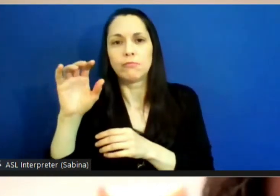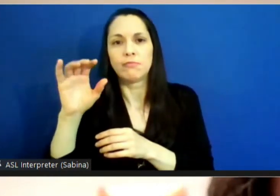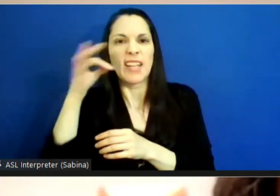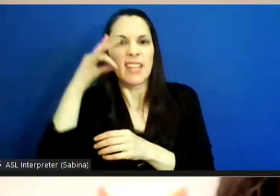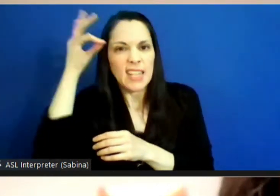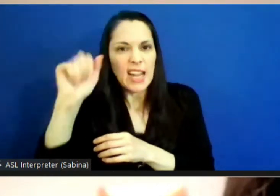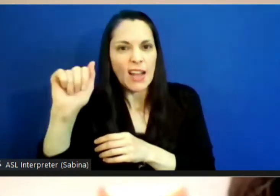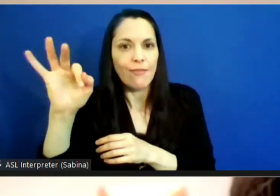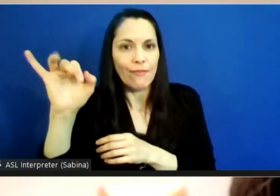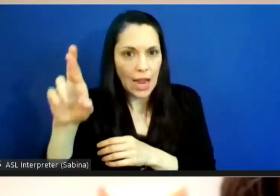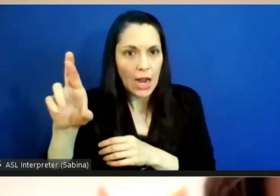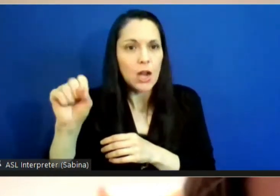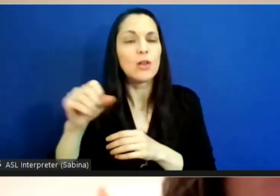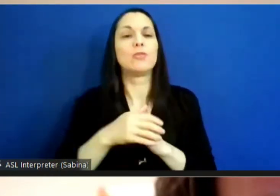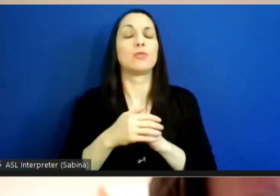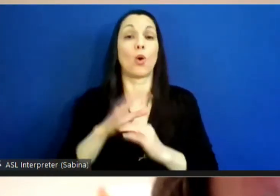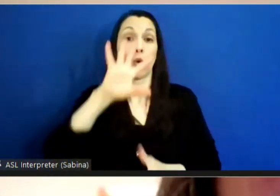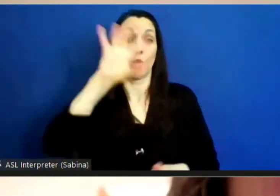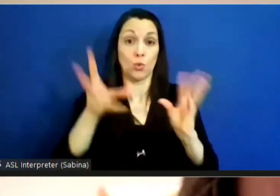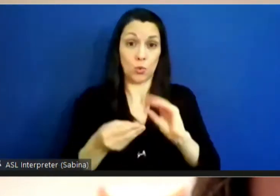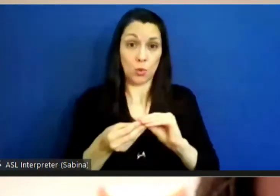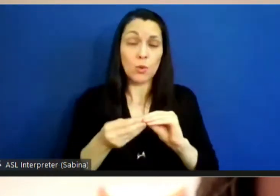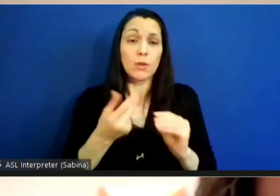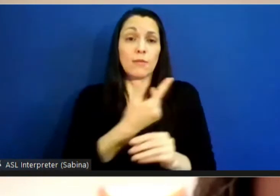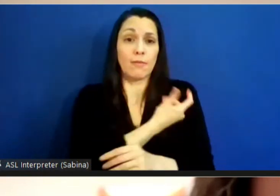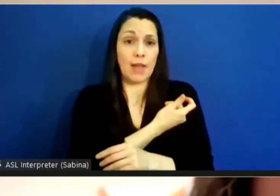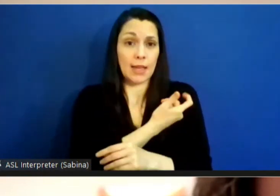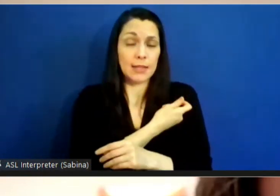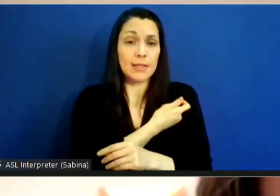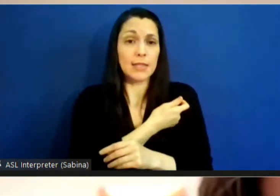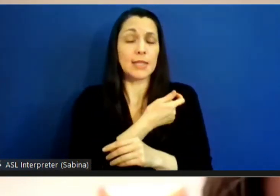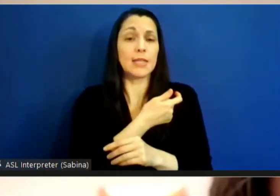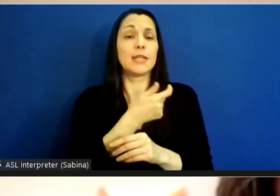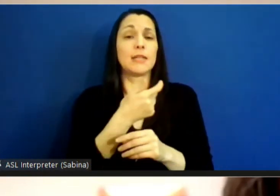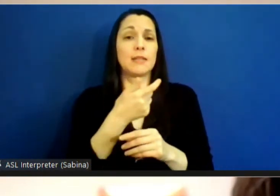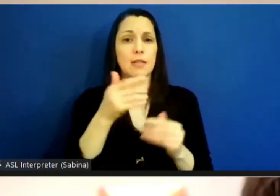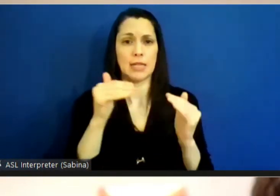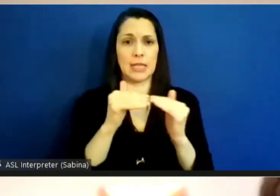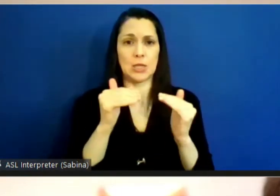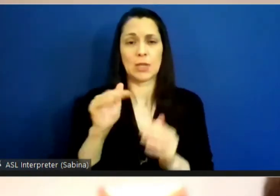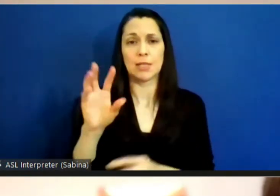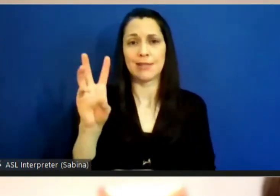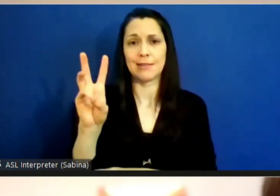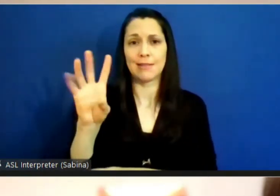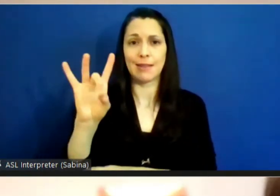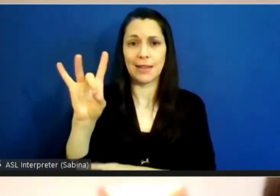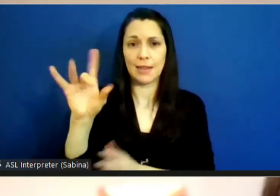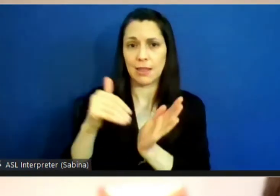Total Mendocino County vaccines administered equals